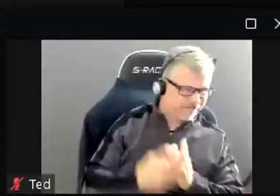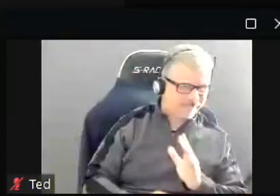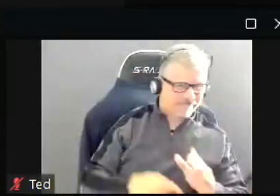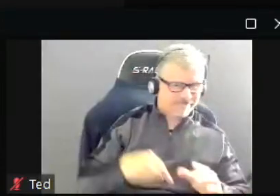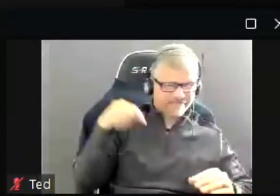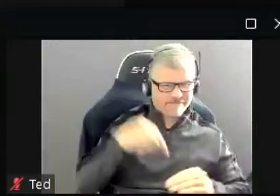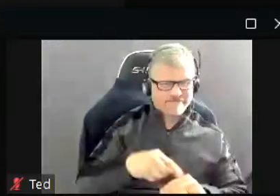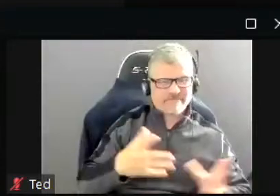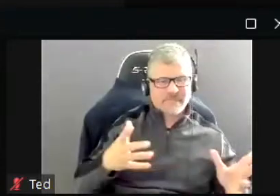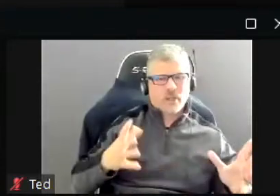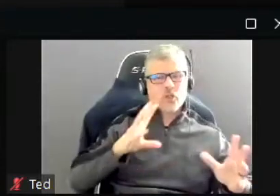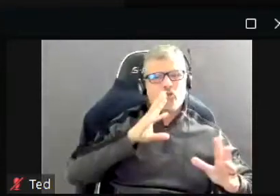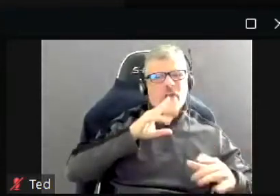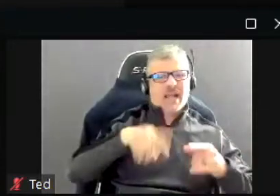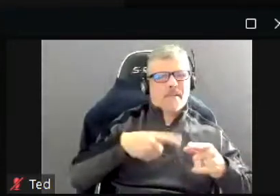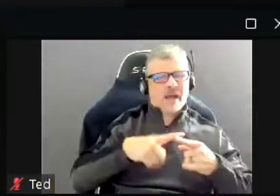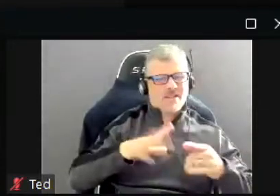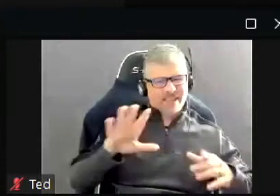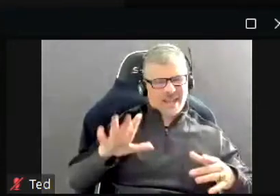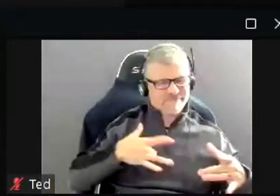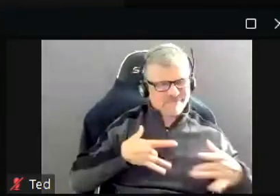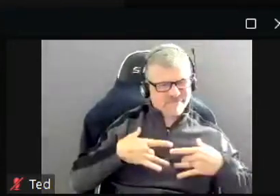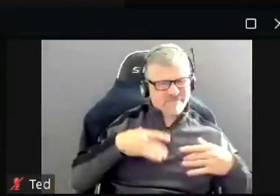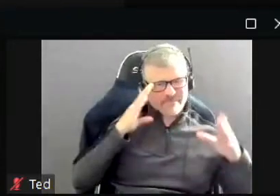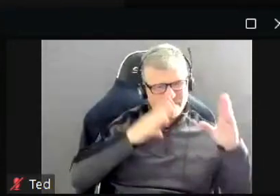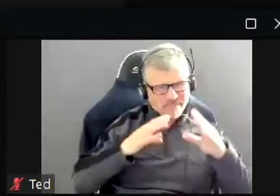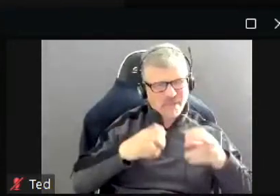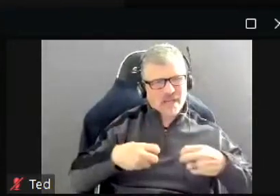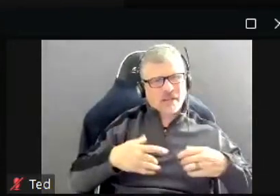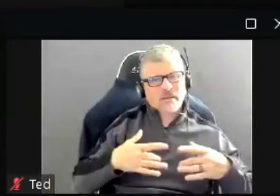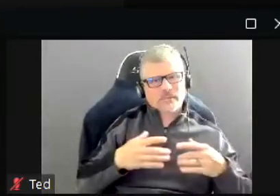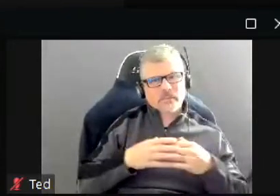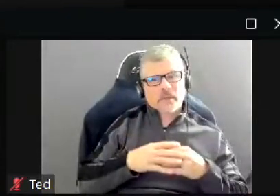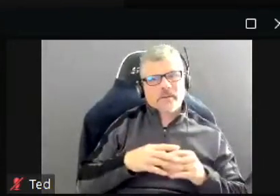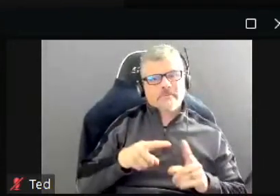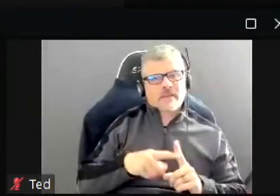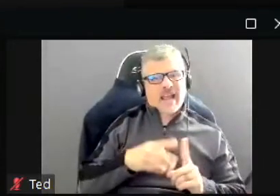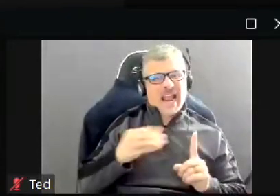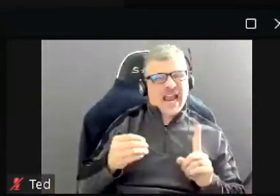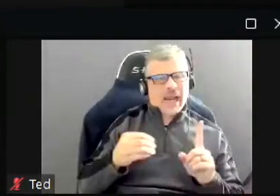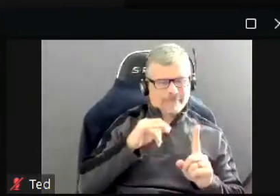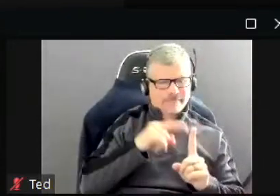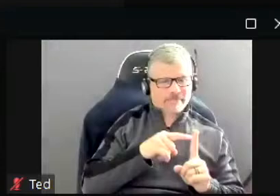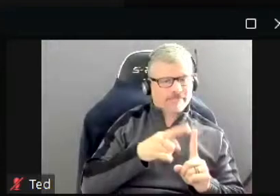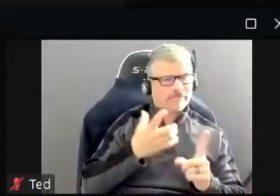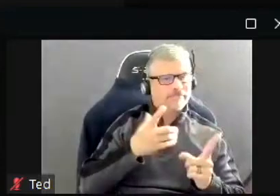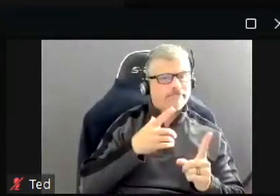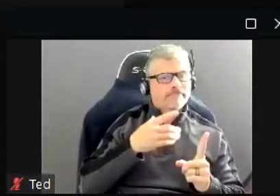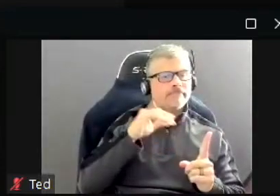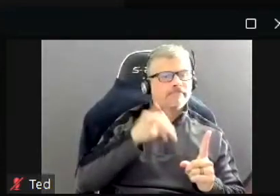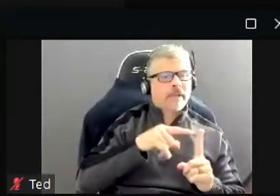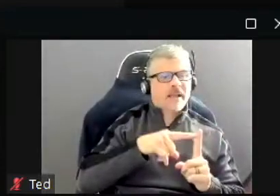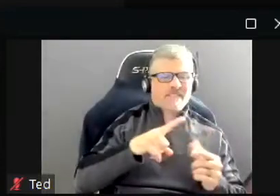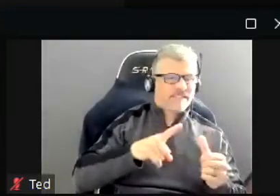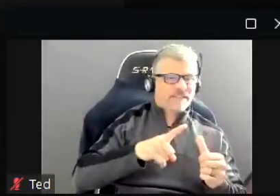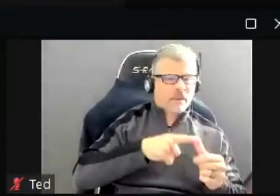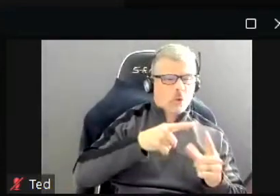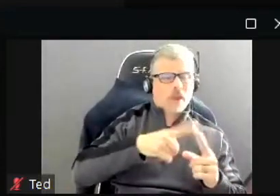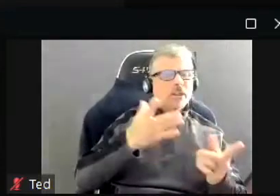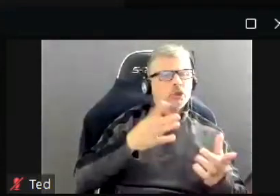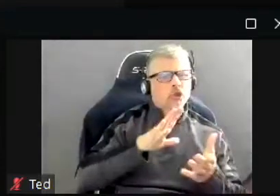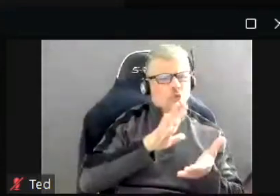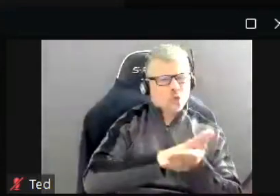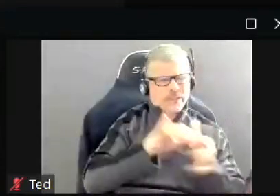the elephant in the room. So acknowledging that the real state of the school system is step number 1.